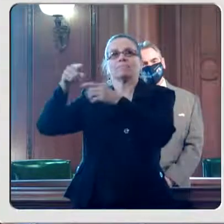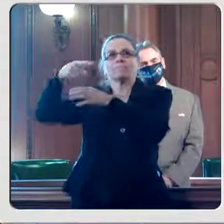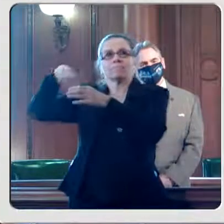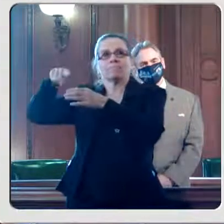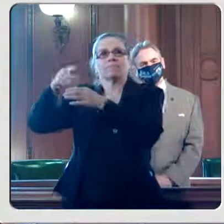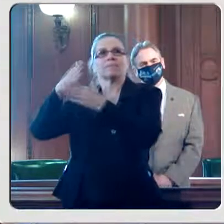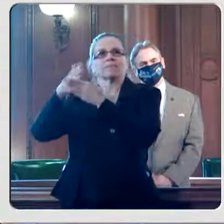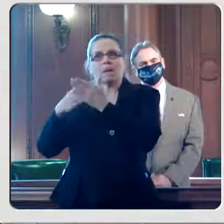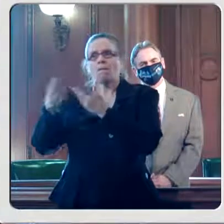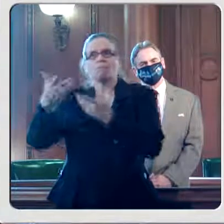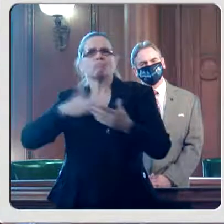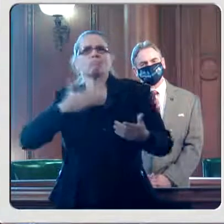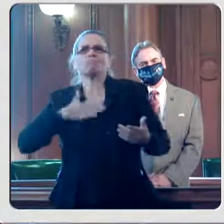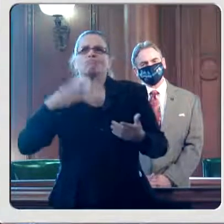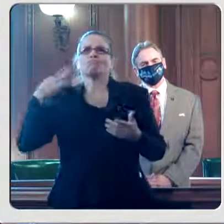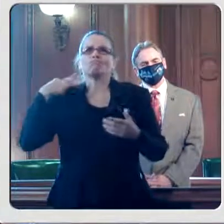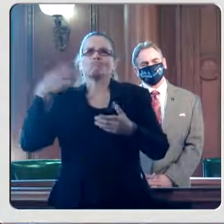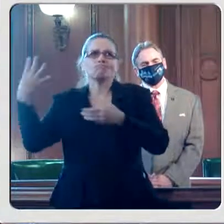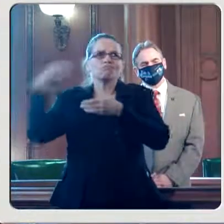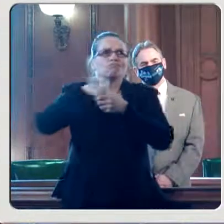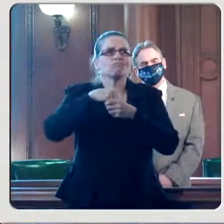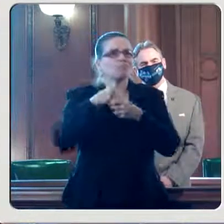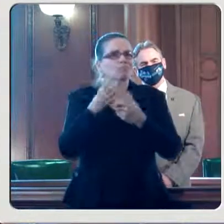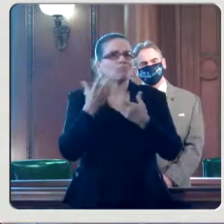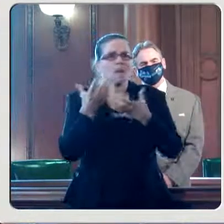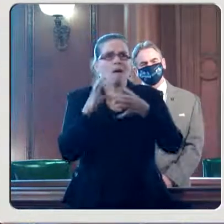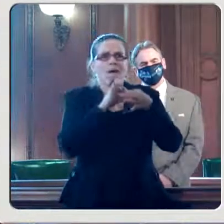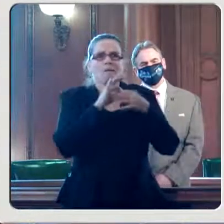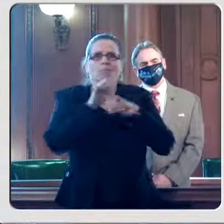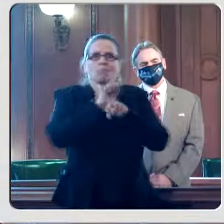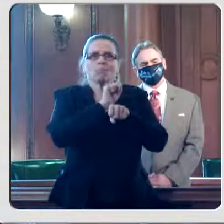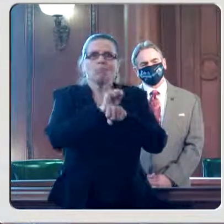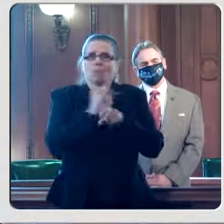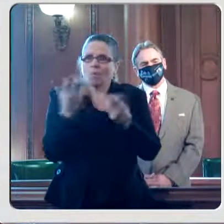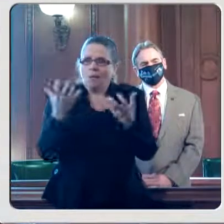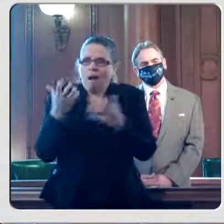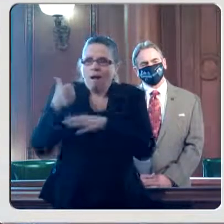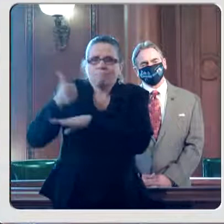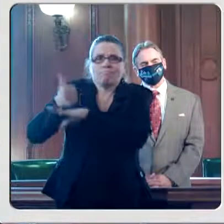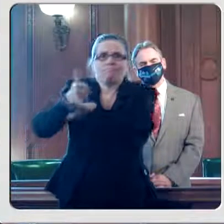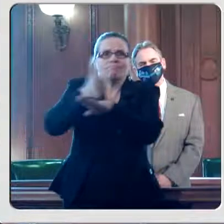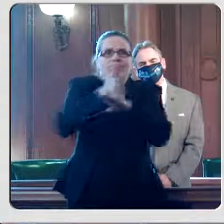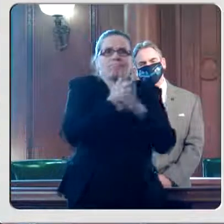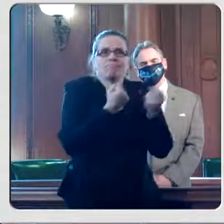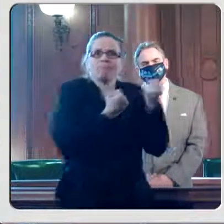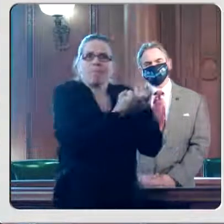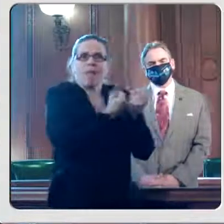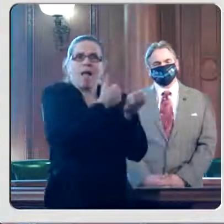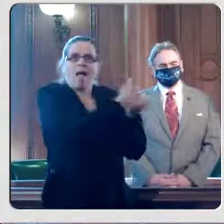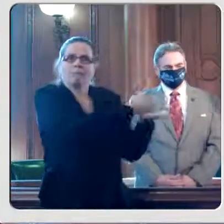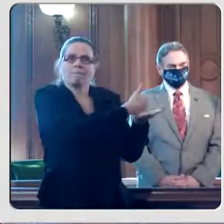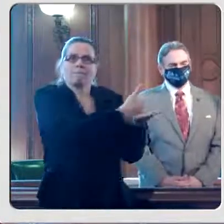a lot of individuals wanting to work to stand up smaller vaccination sites.